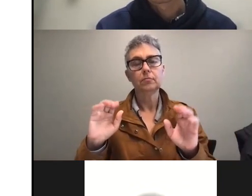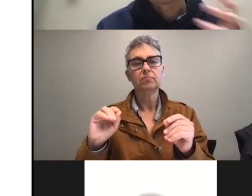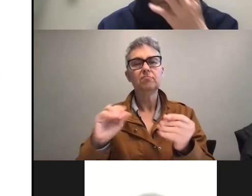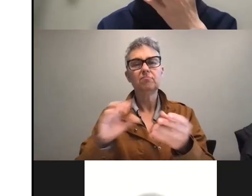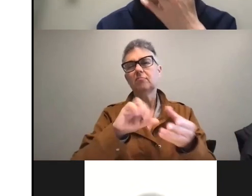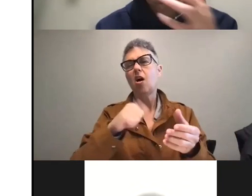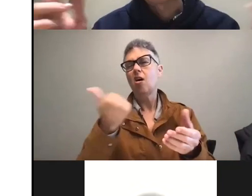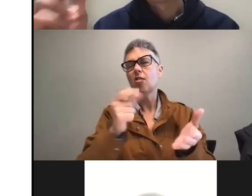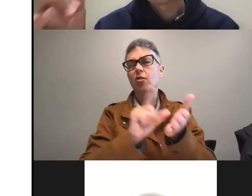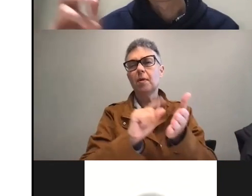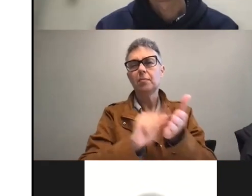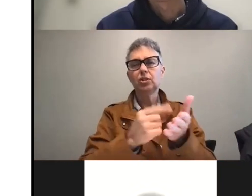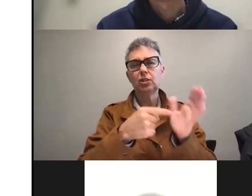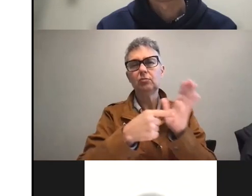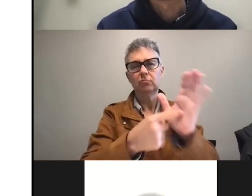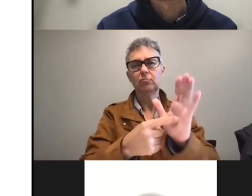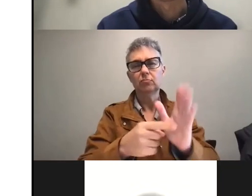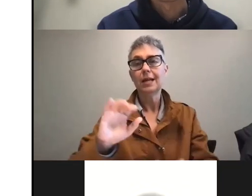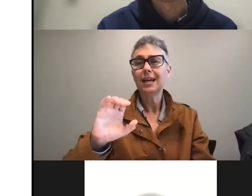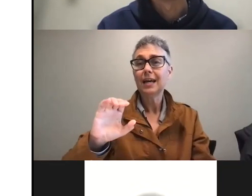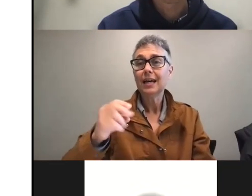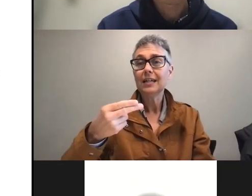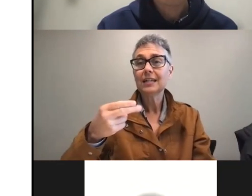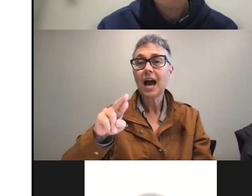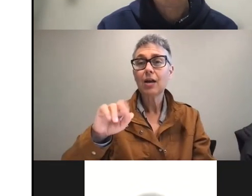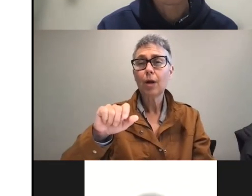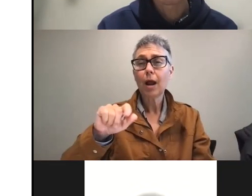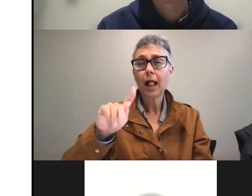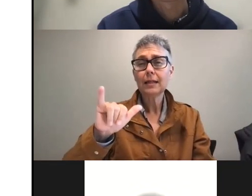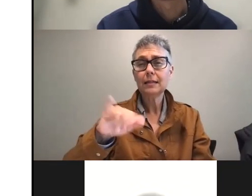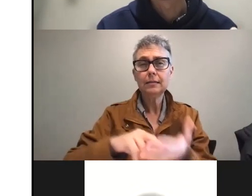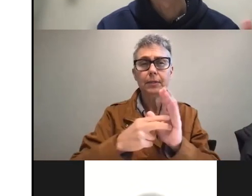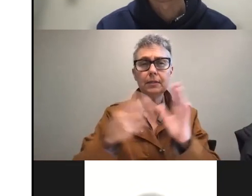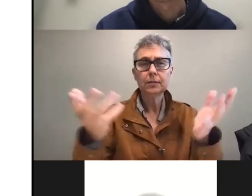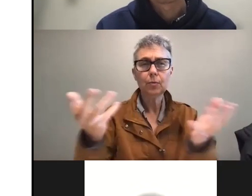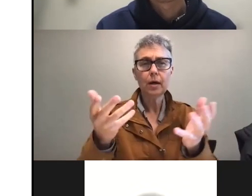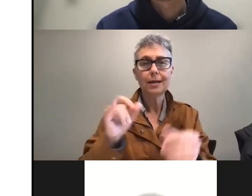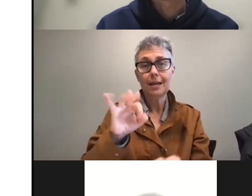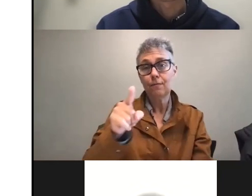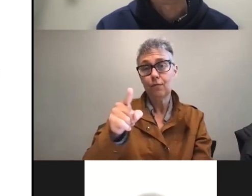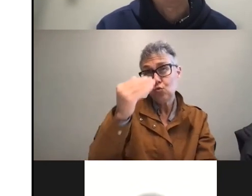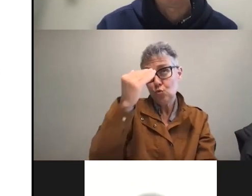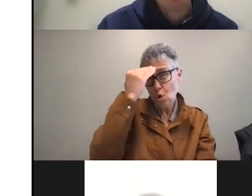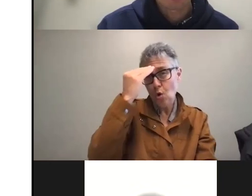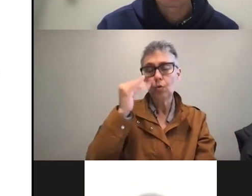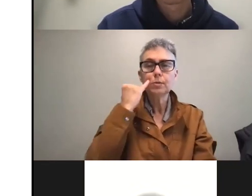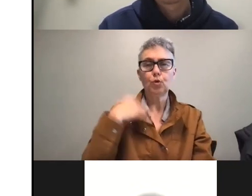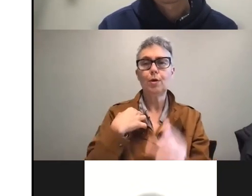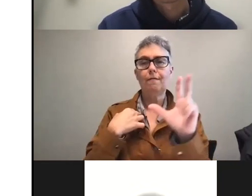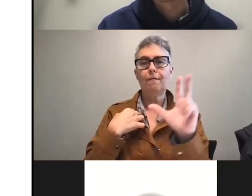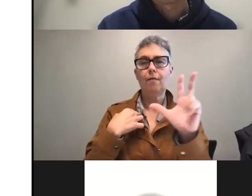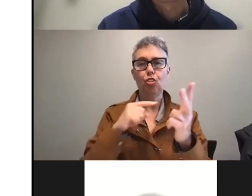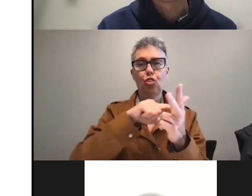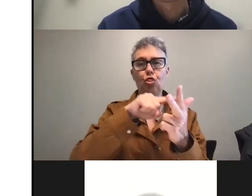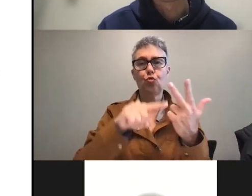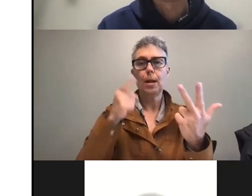basically, by chirality, what I mean is, for example, if you just know, let's say we have 3 points